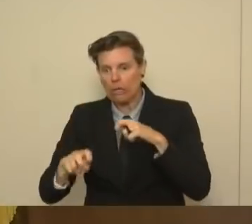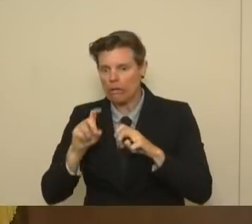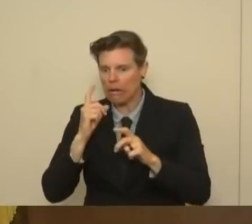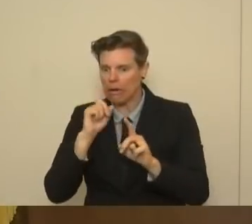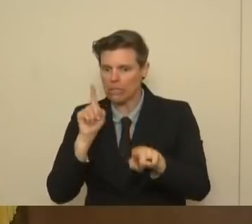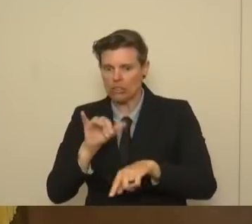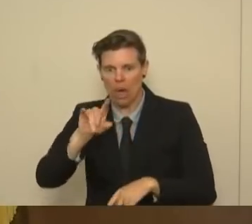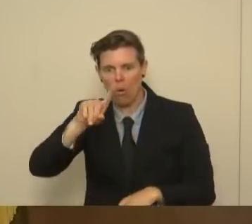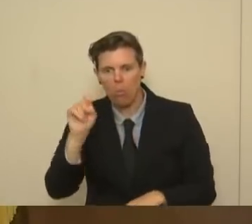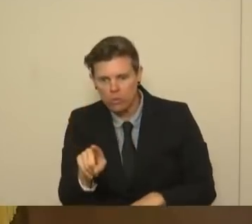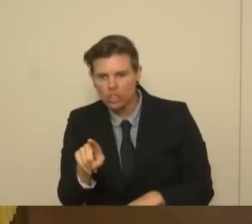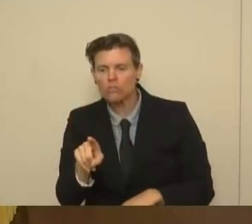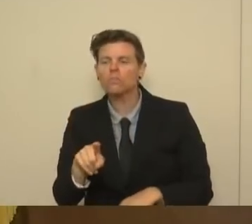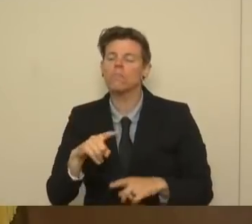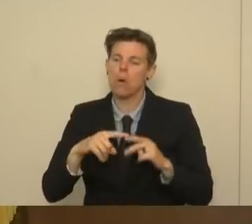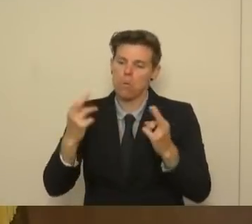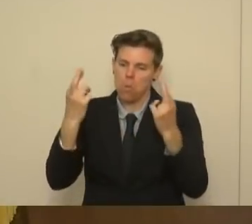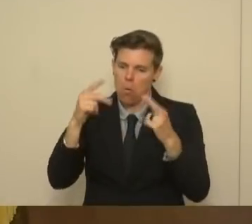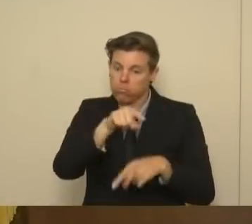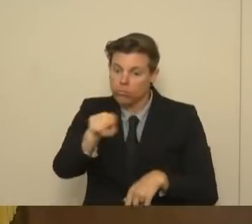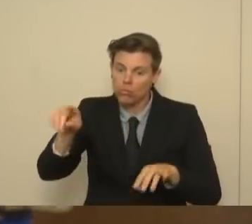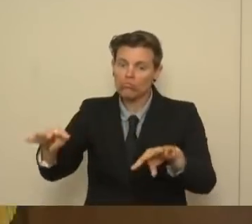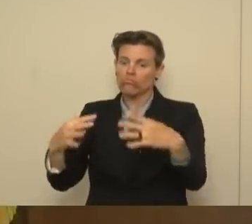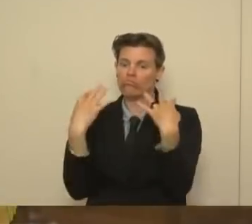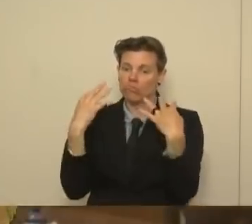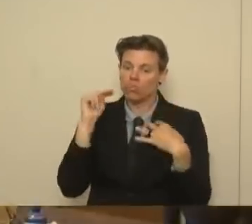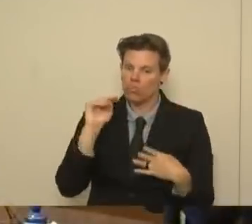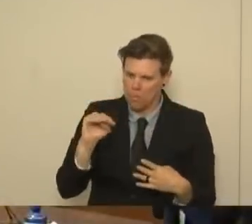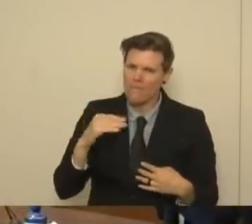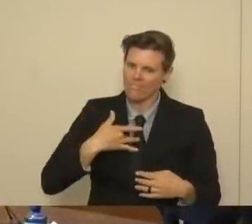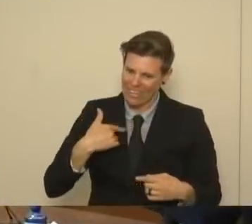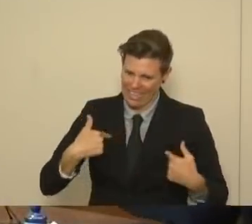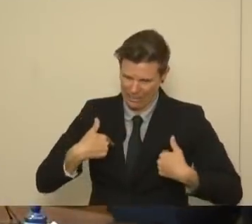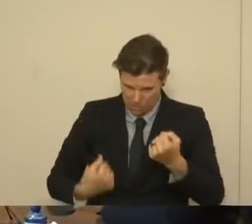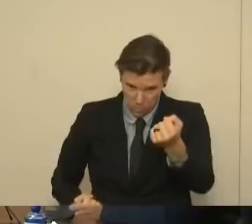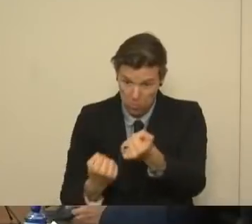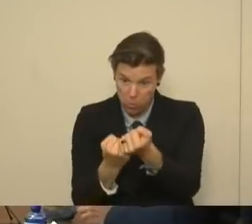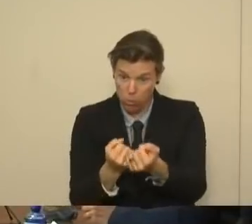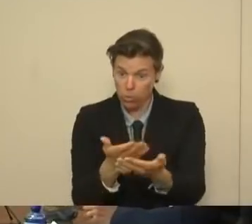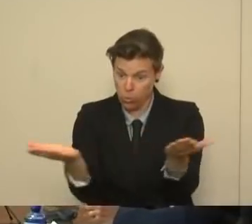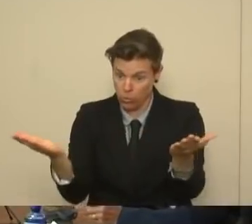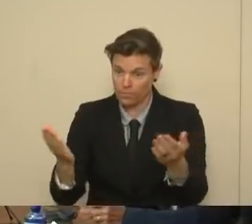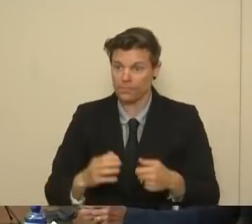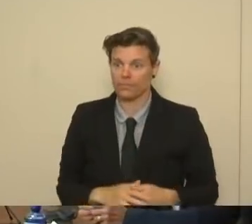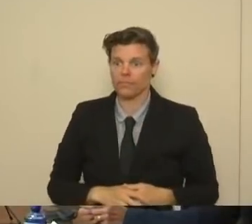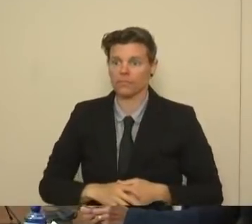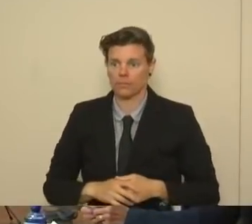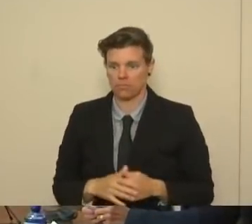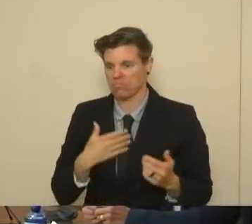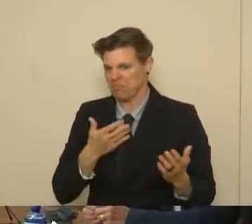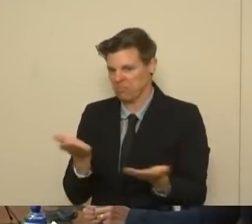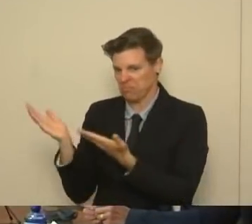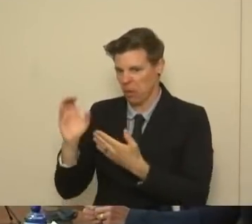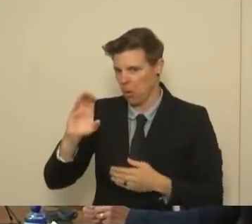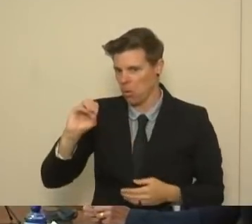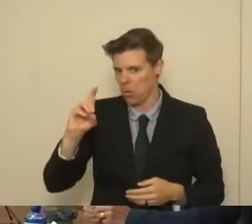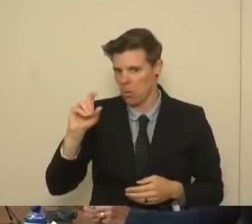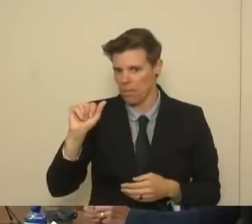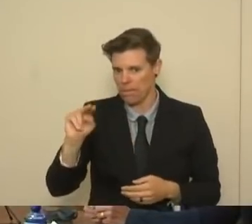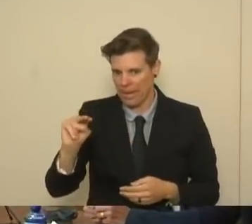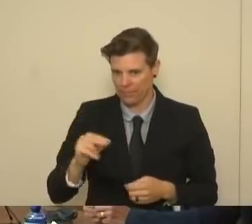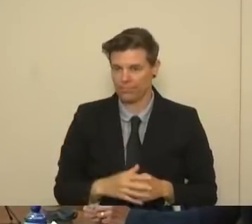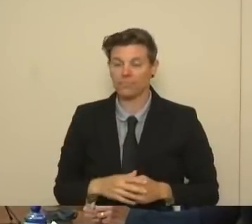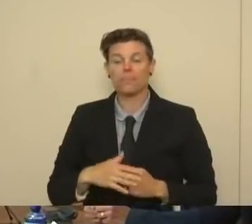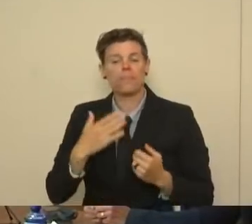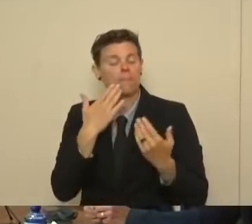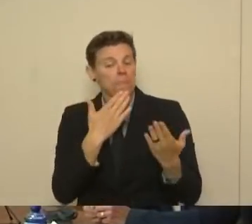here every day, every single day we do. Director Coleman. Thank you, Governor, and thanks for the question. So as to the